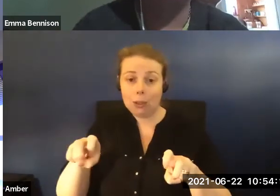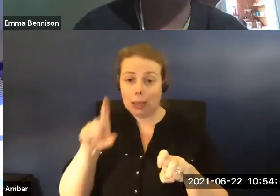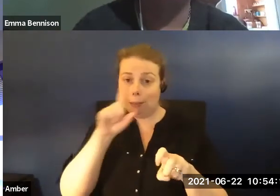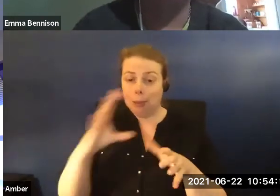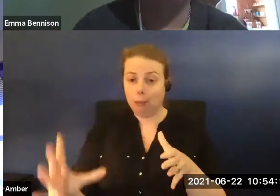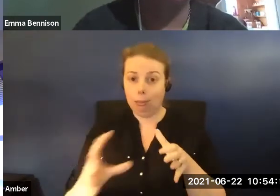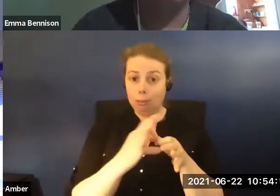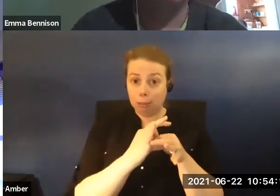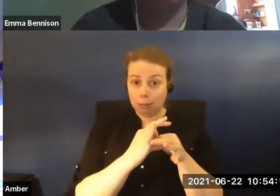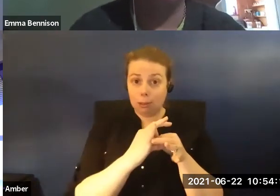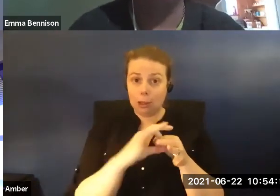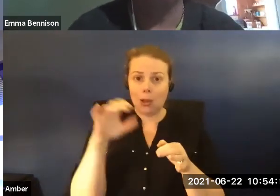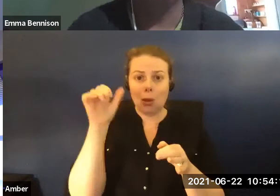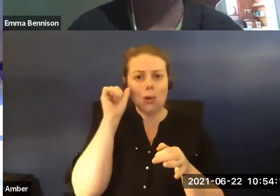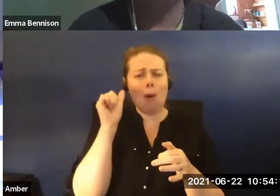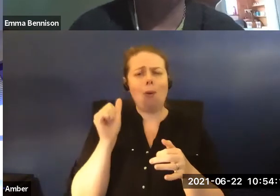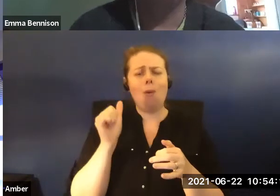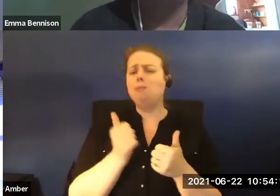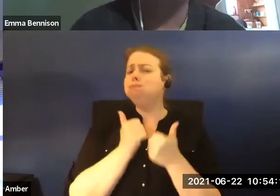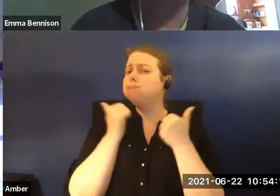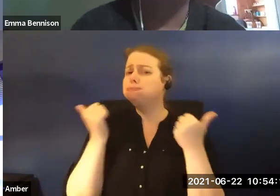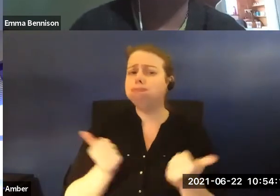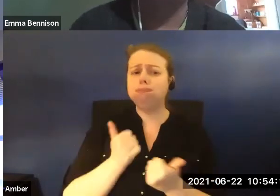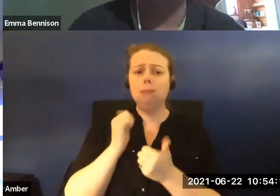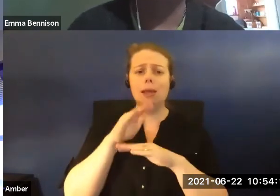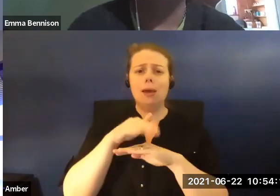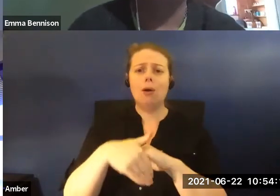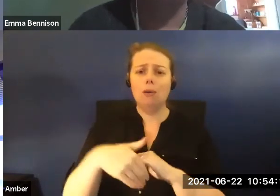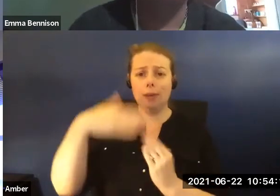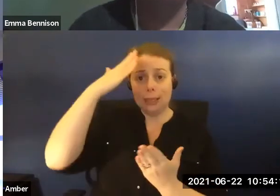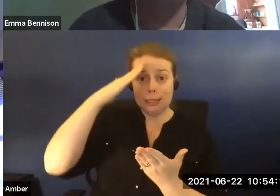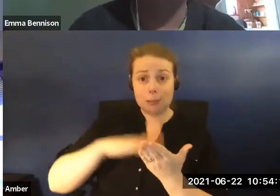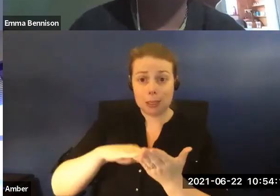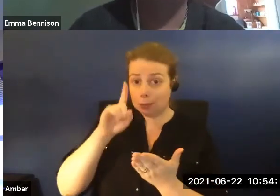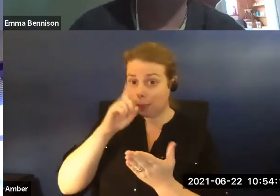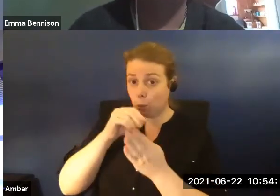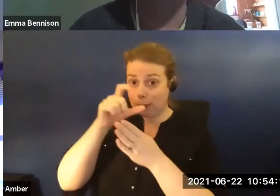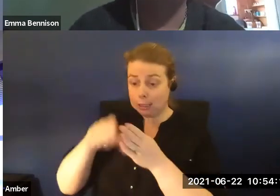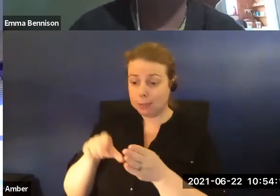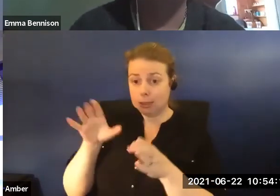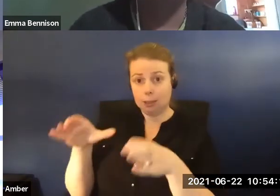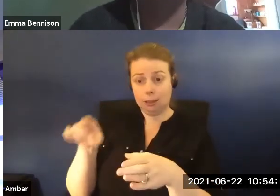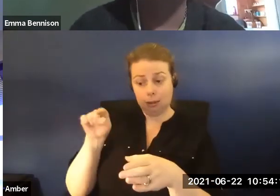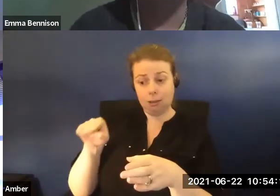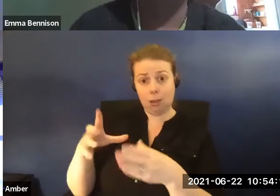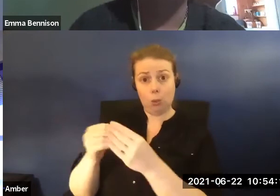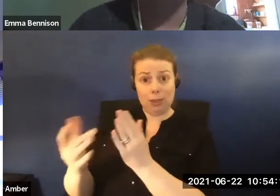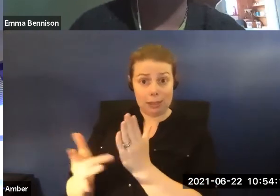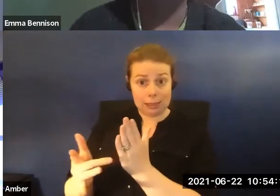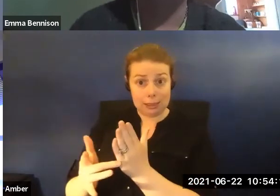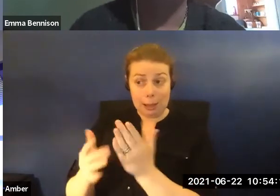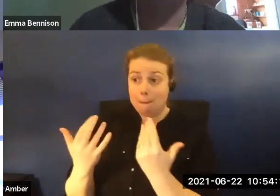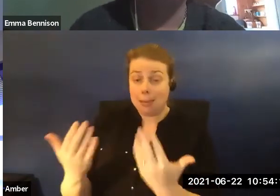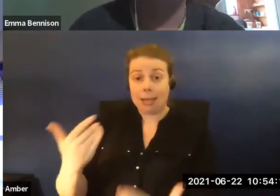know an enormous amount already about the experience of people with disability with technology, and of course many have lived